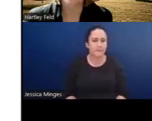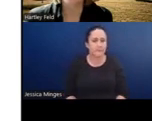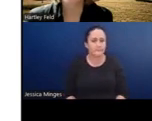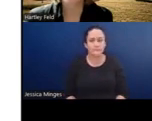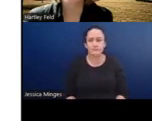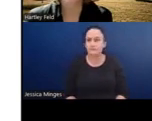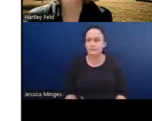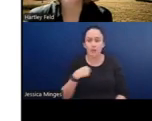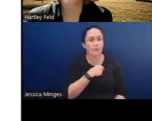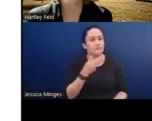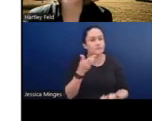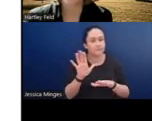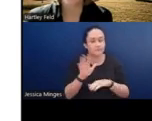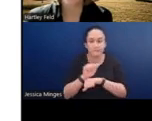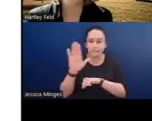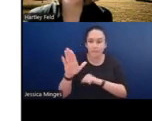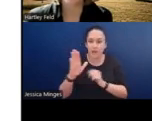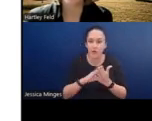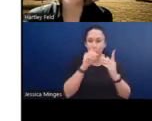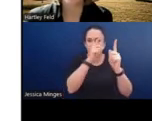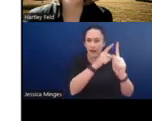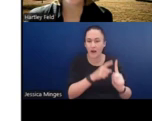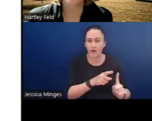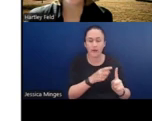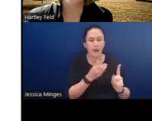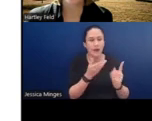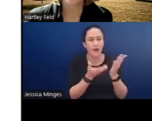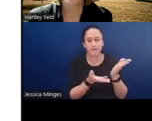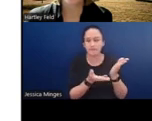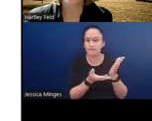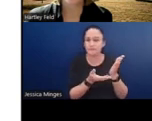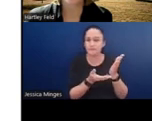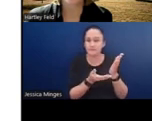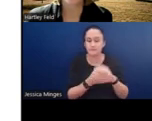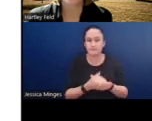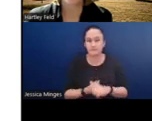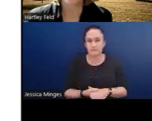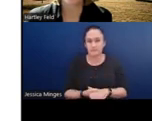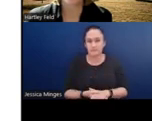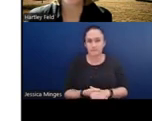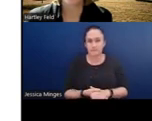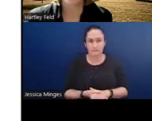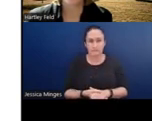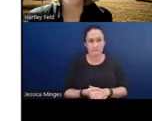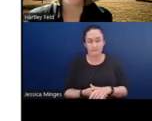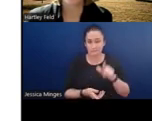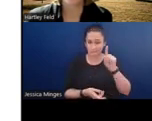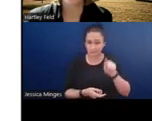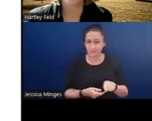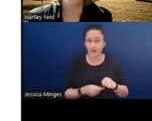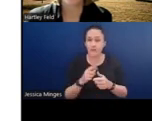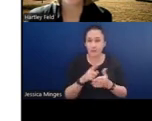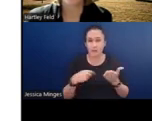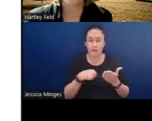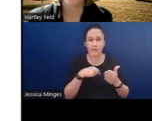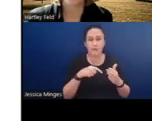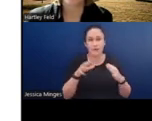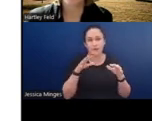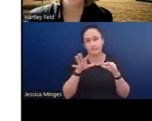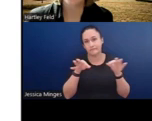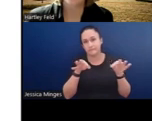We have submitted our learning outcomes already. So these are the things we're going to be talking about. We hope you have some interesting takeaways